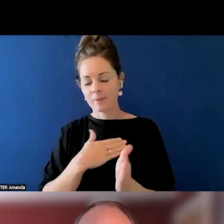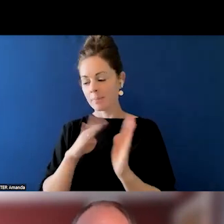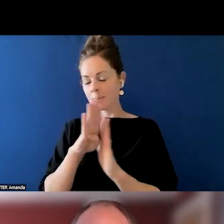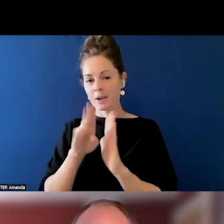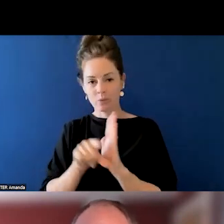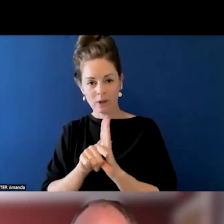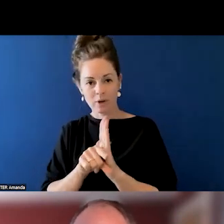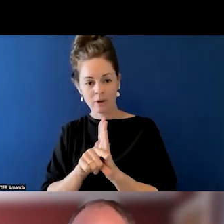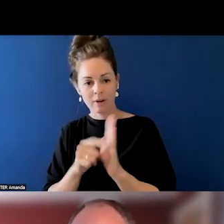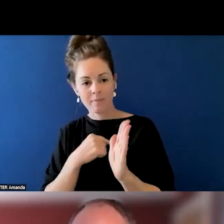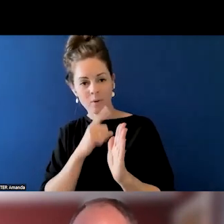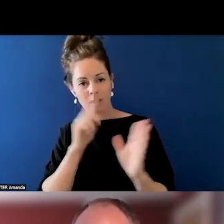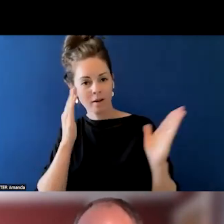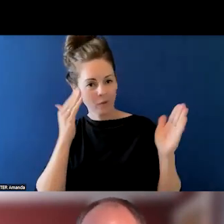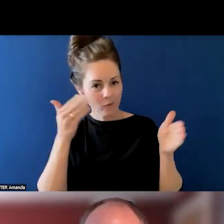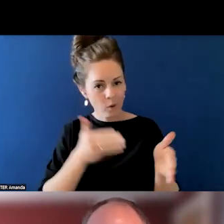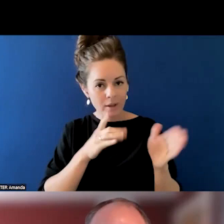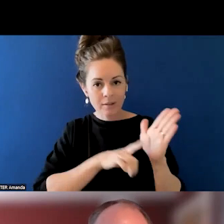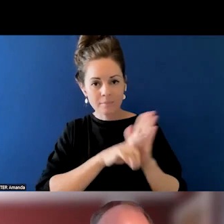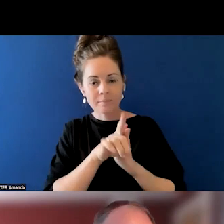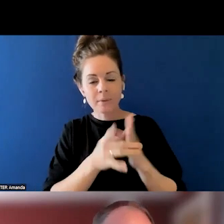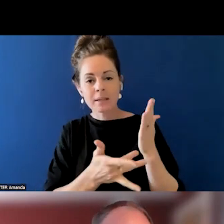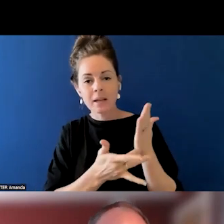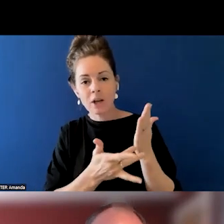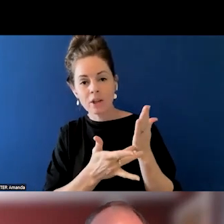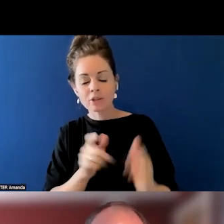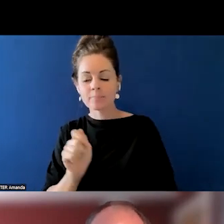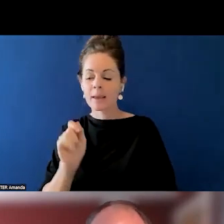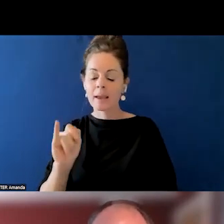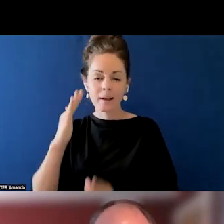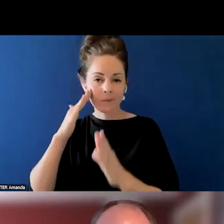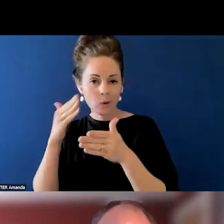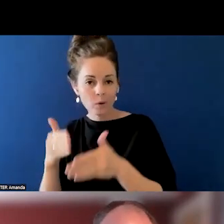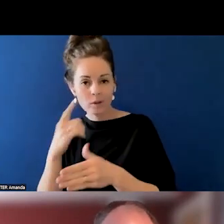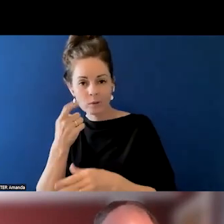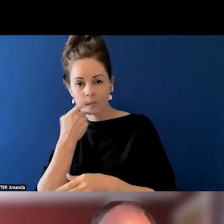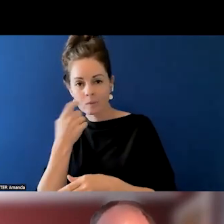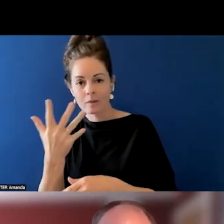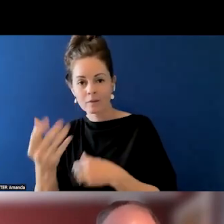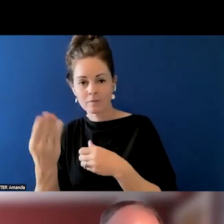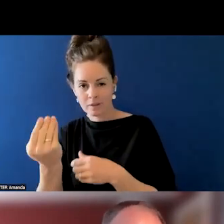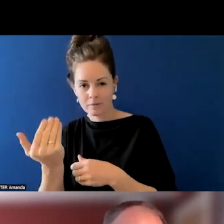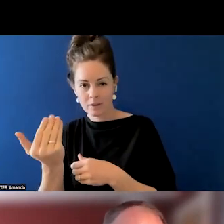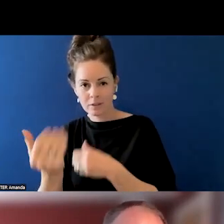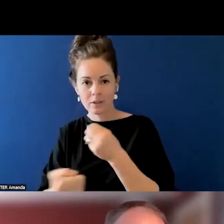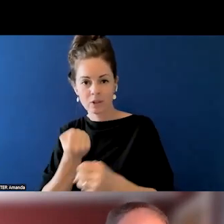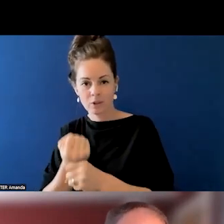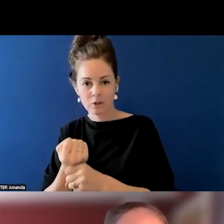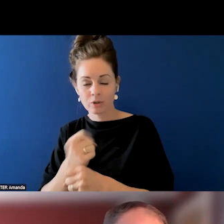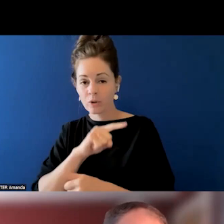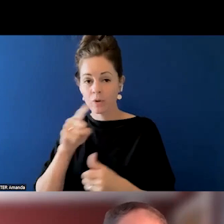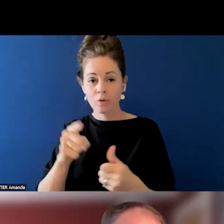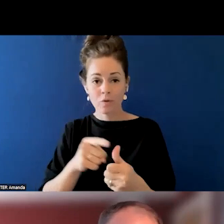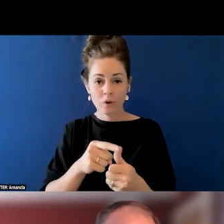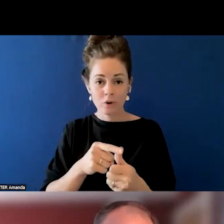been focused on developing technologies, AI-focused technologies for the last 15 years, first within